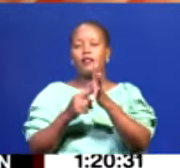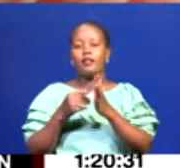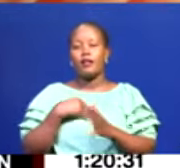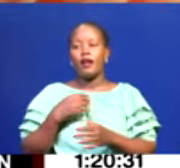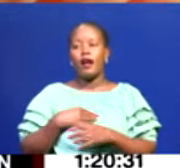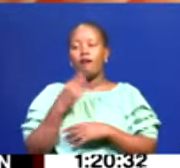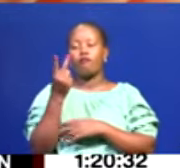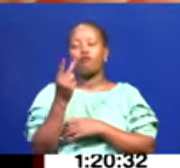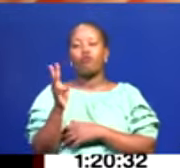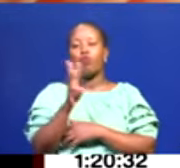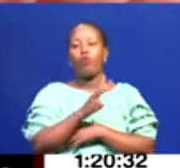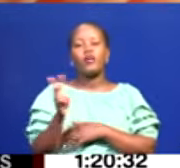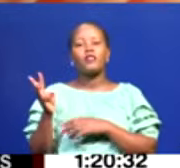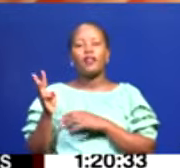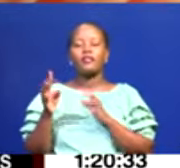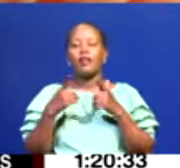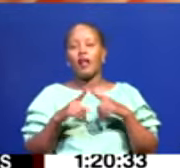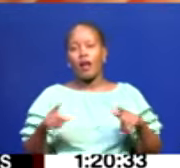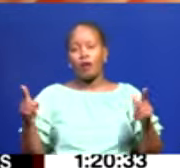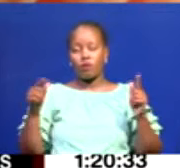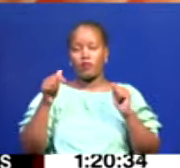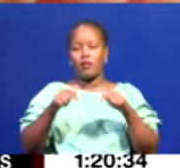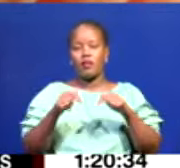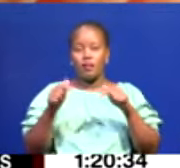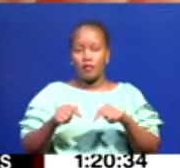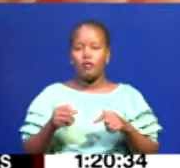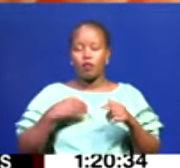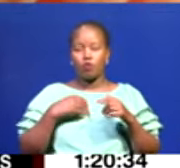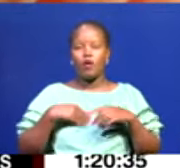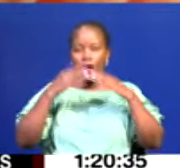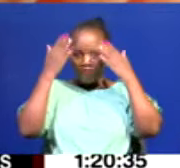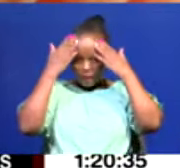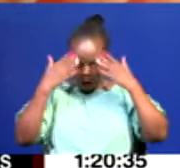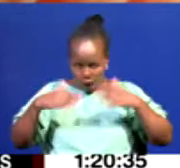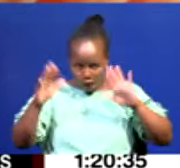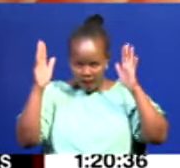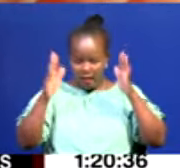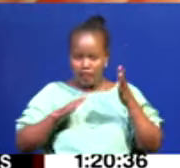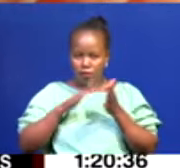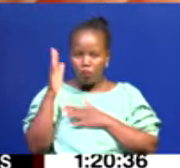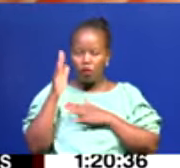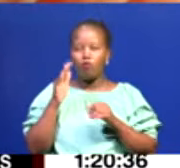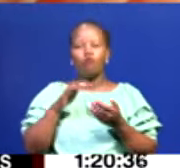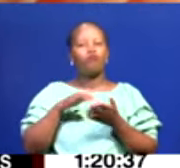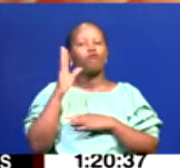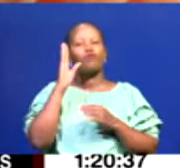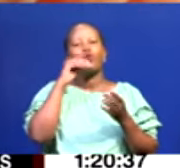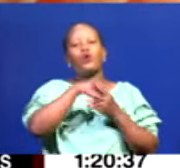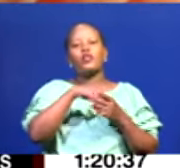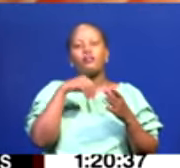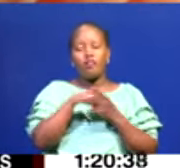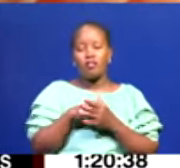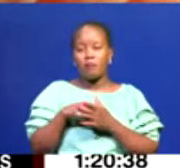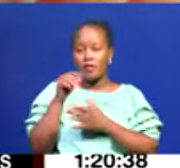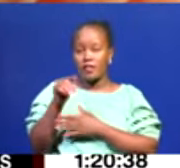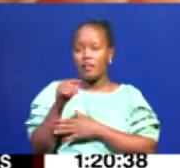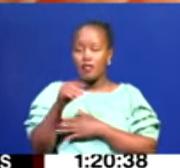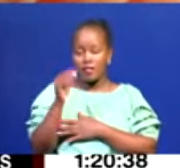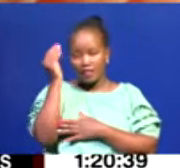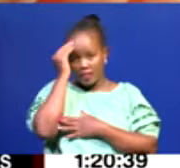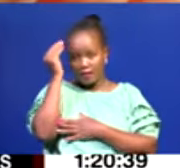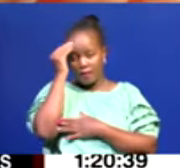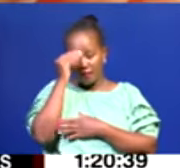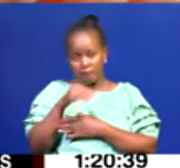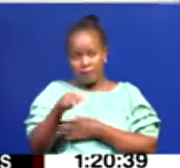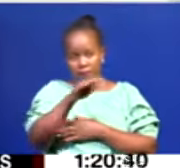editions held its 3rd today to raise awareness on the need for more investments in this learning area.